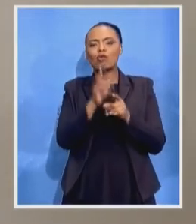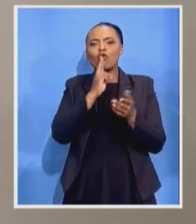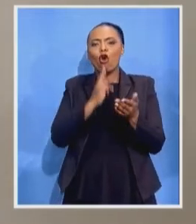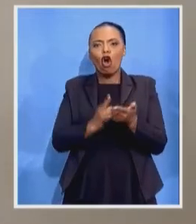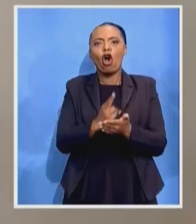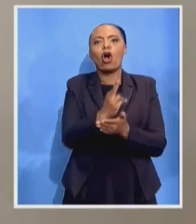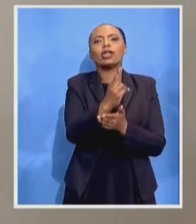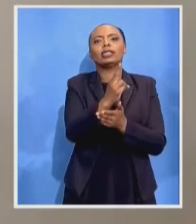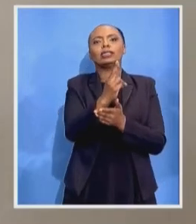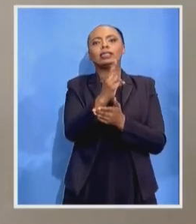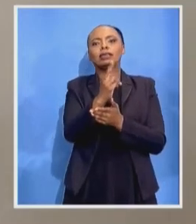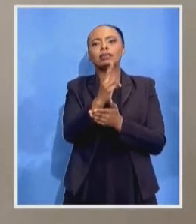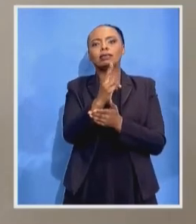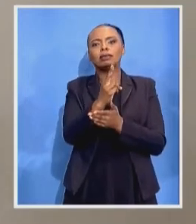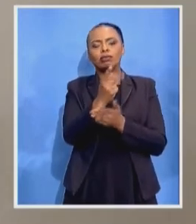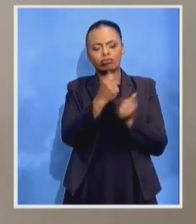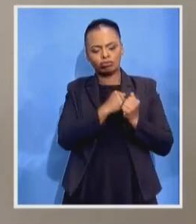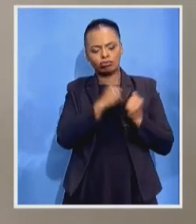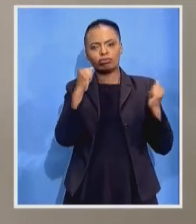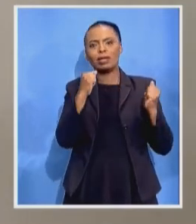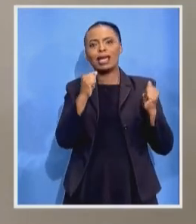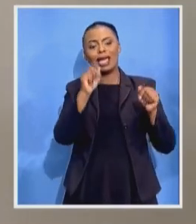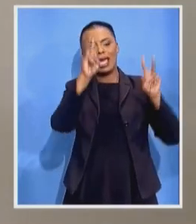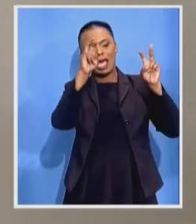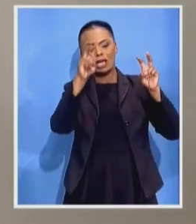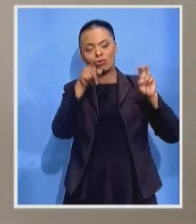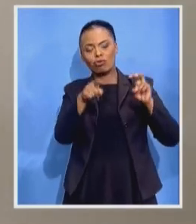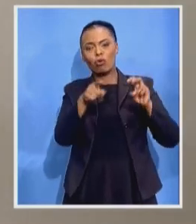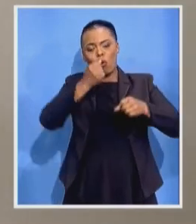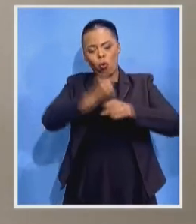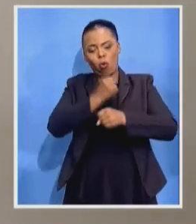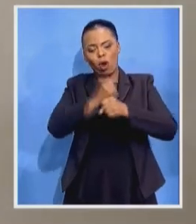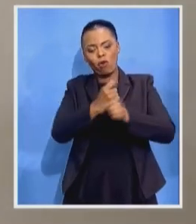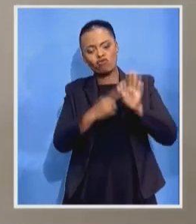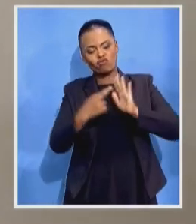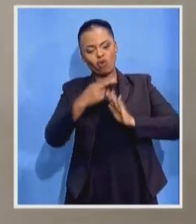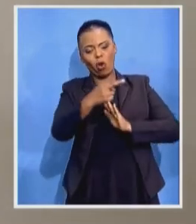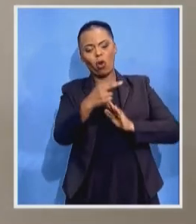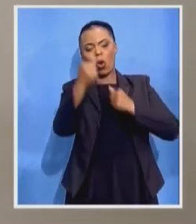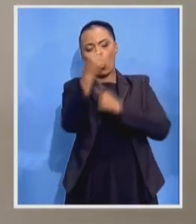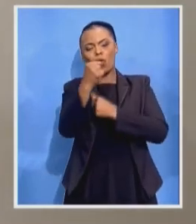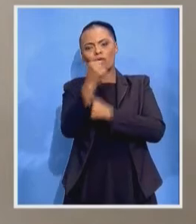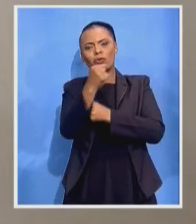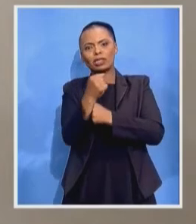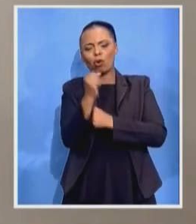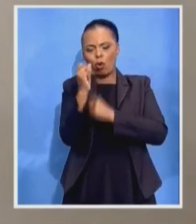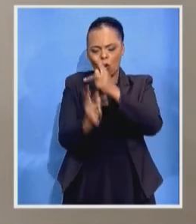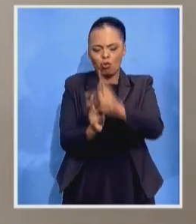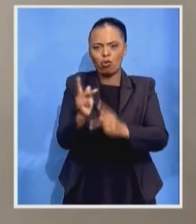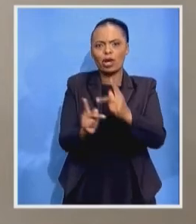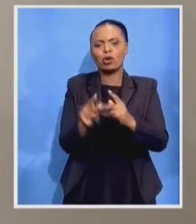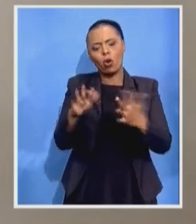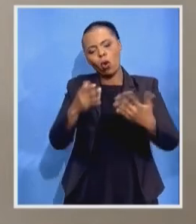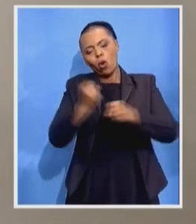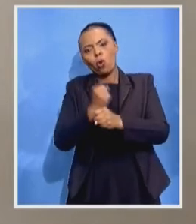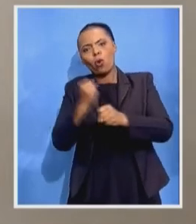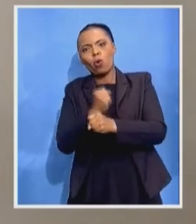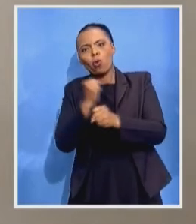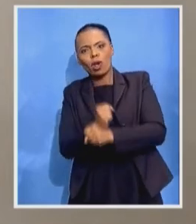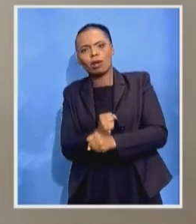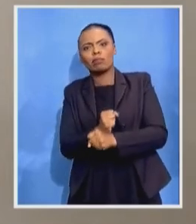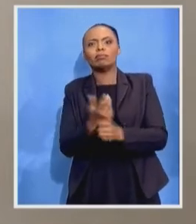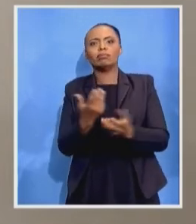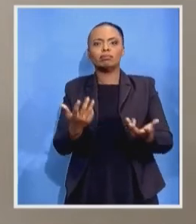this office is operating and the manner in which it has been found wanting. South Africa